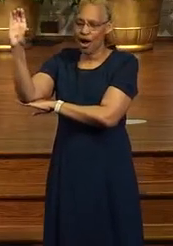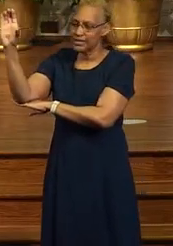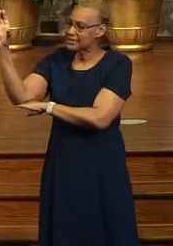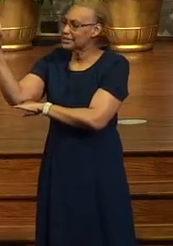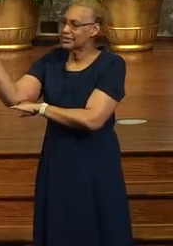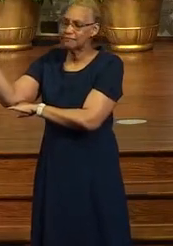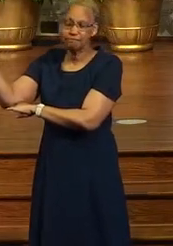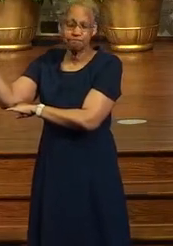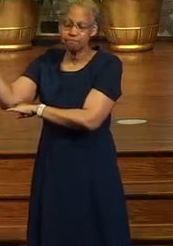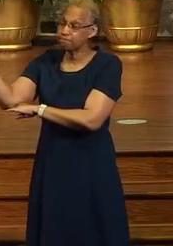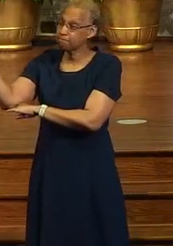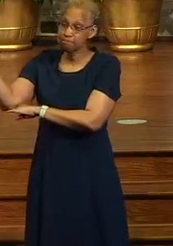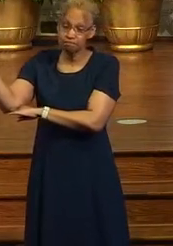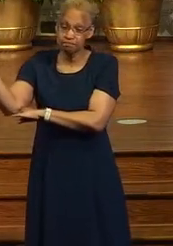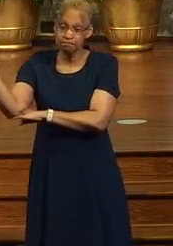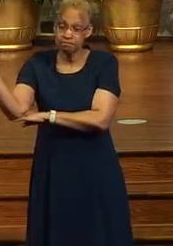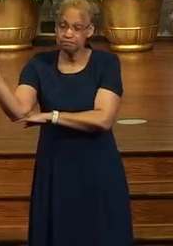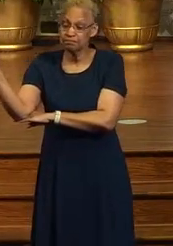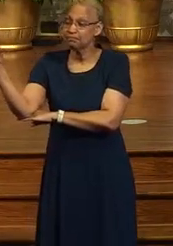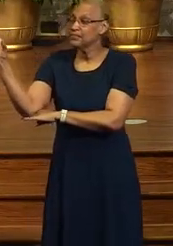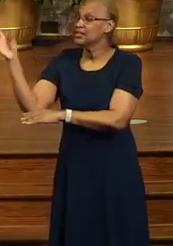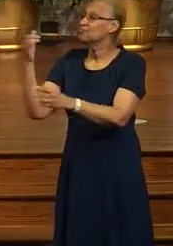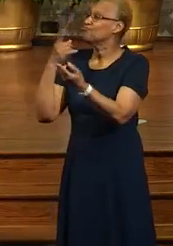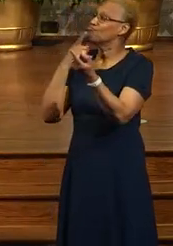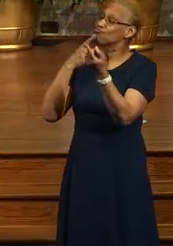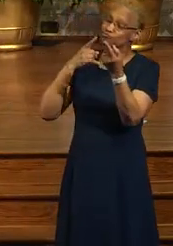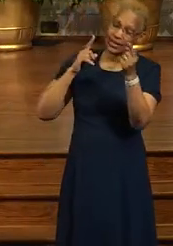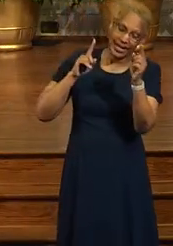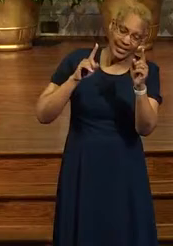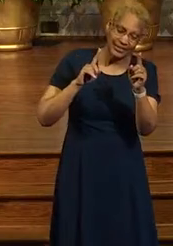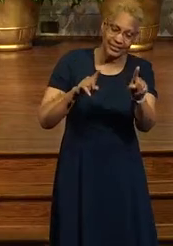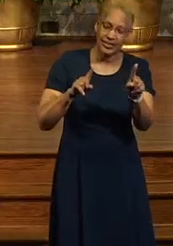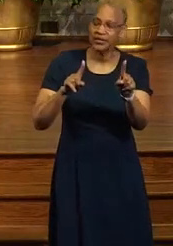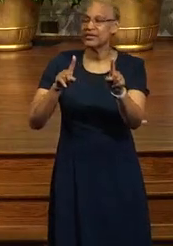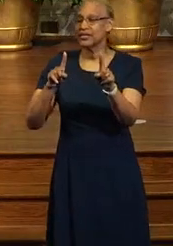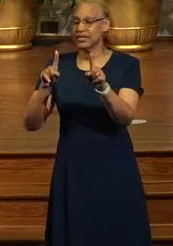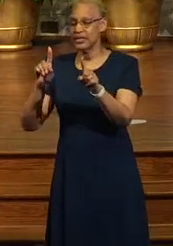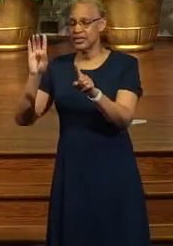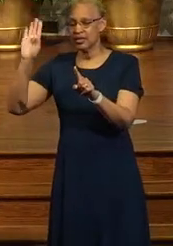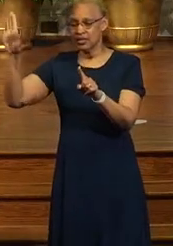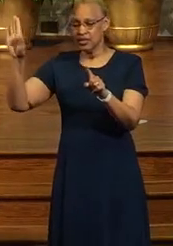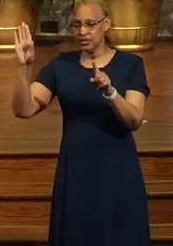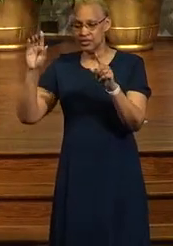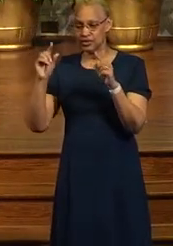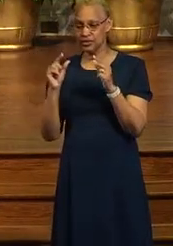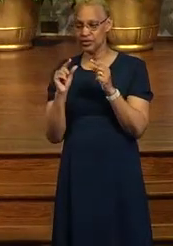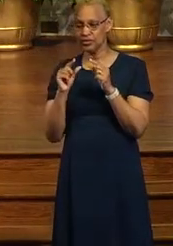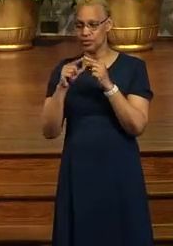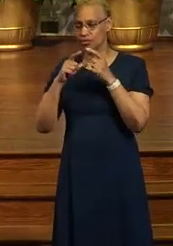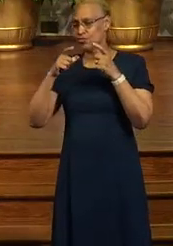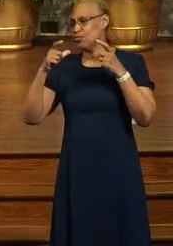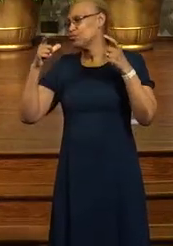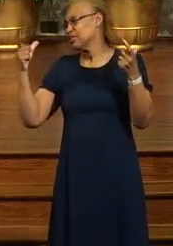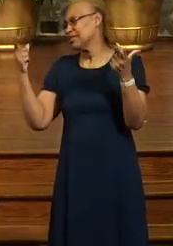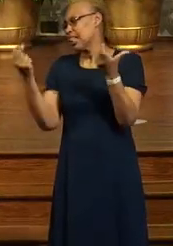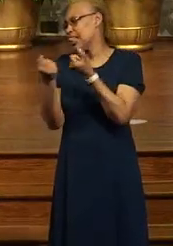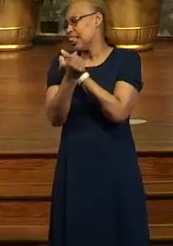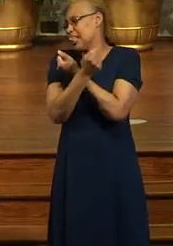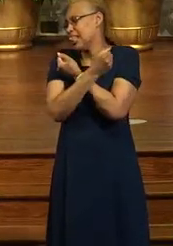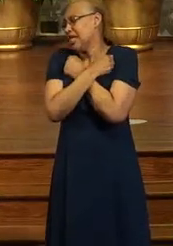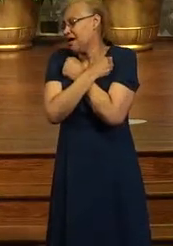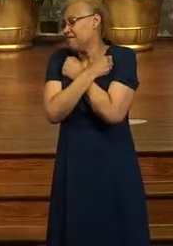cross. In answer to the call of love,